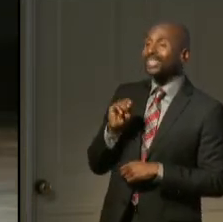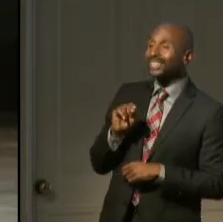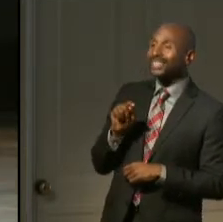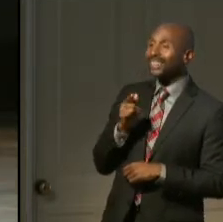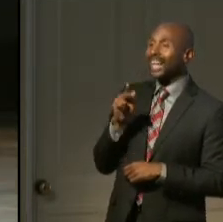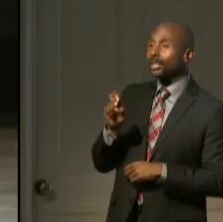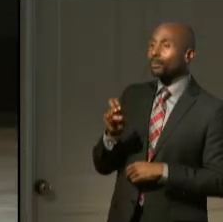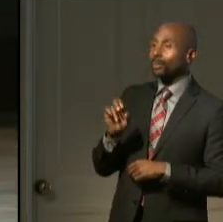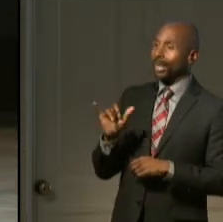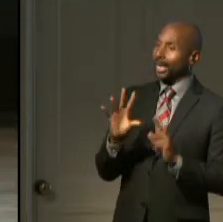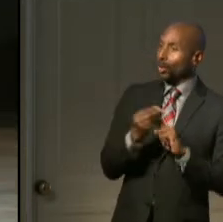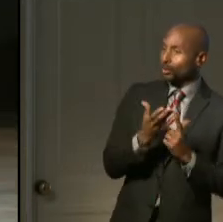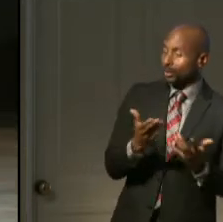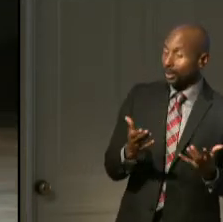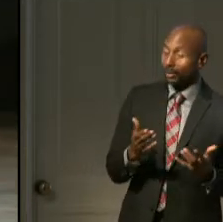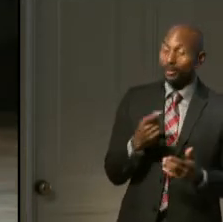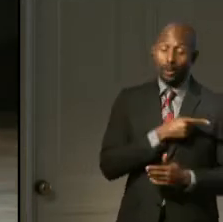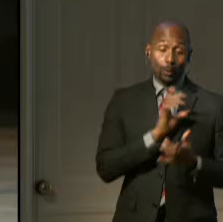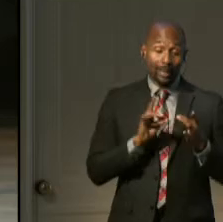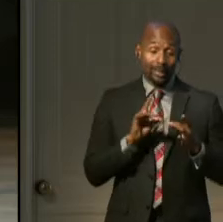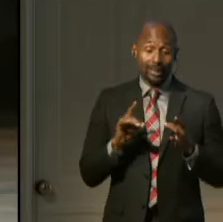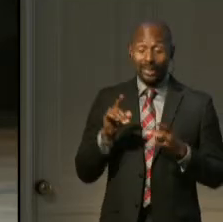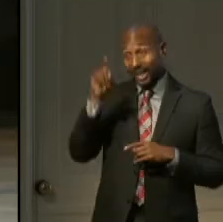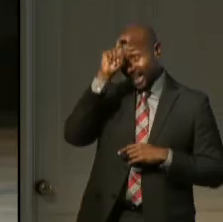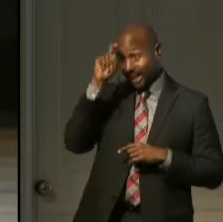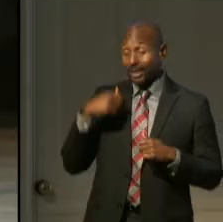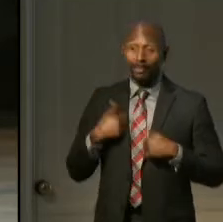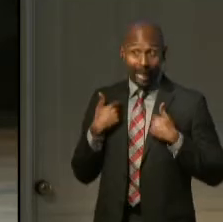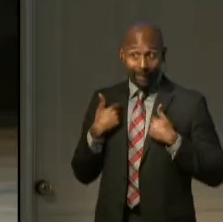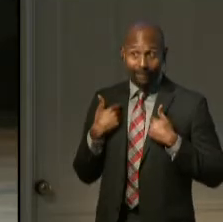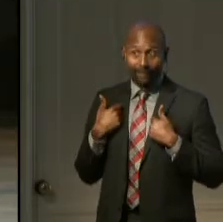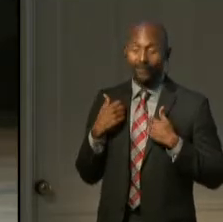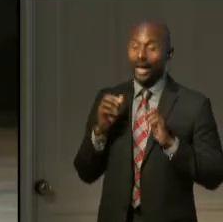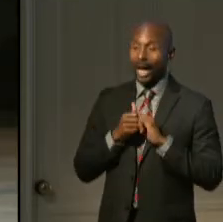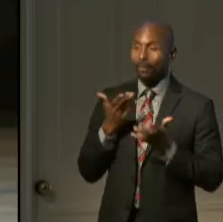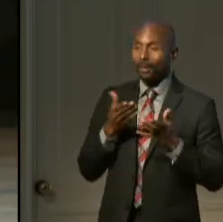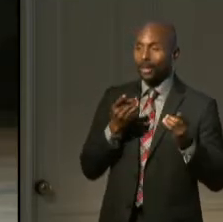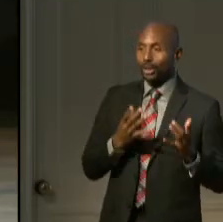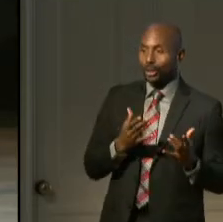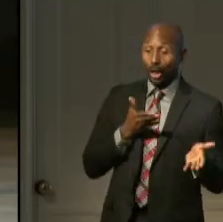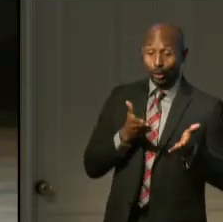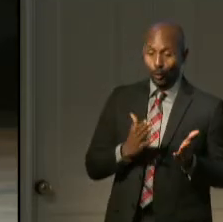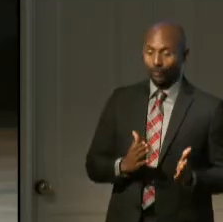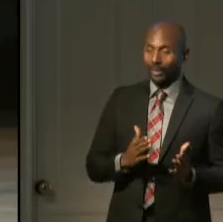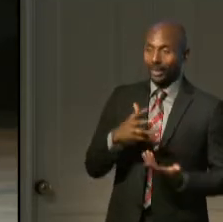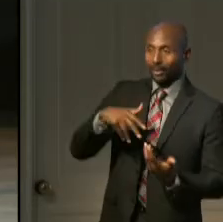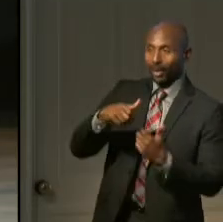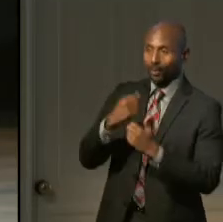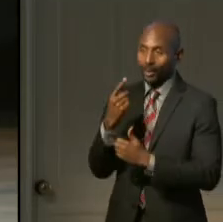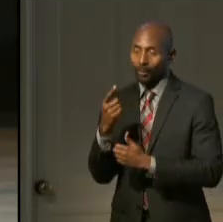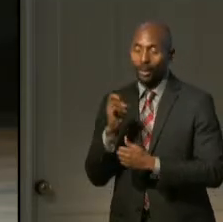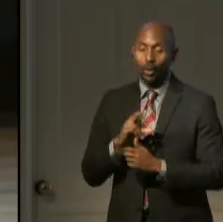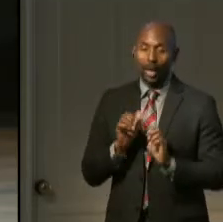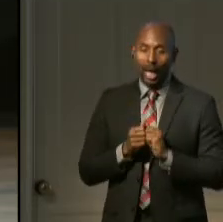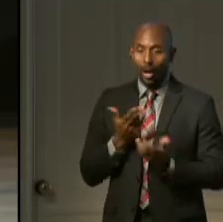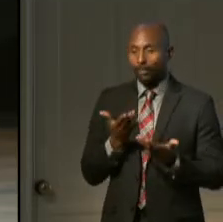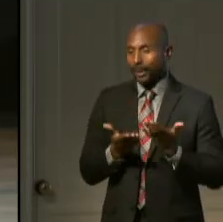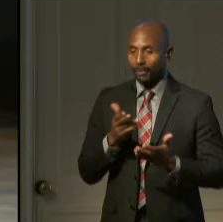in Egypt, what it might have been like, how a servant might interact with somebody, or how you might have interacted with your